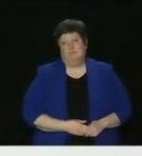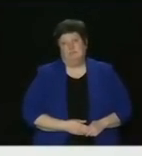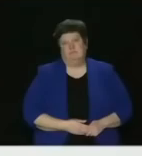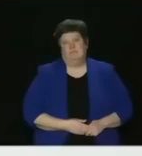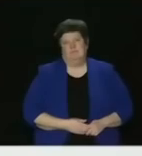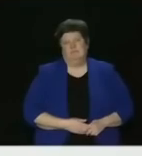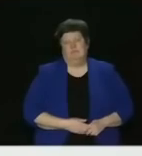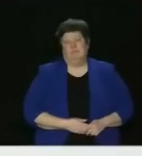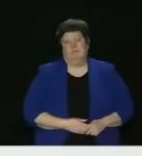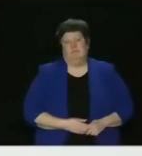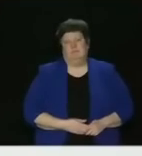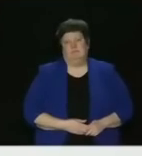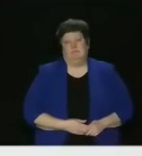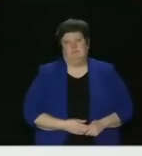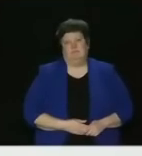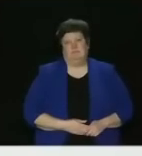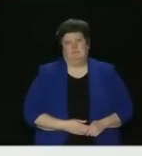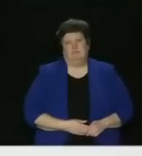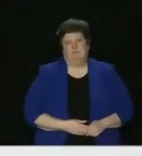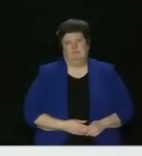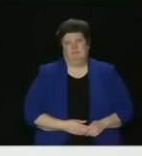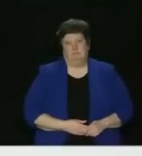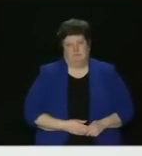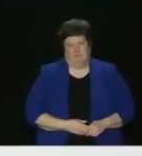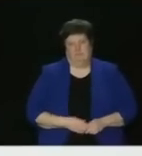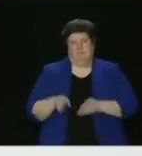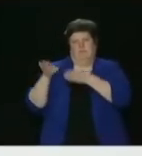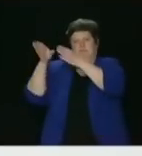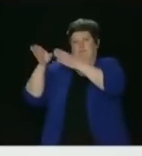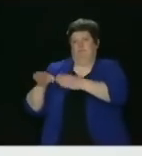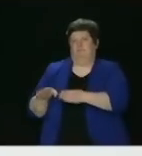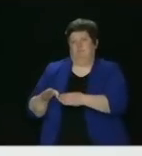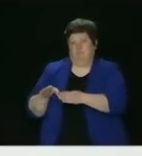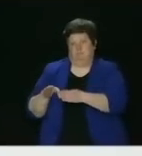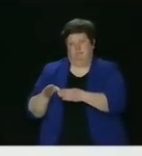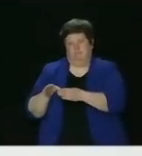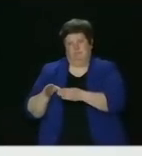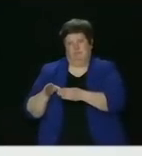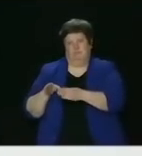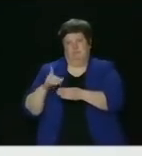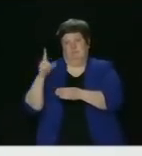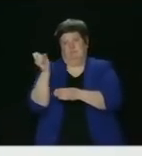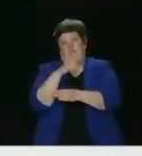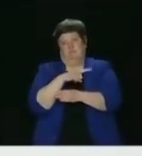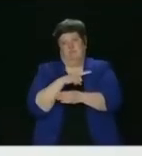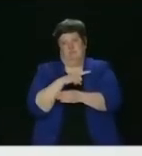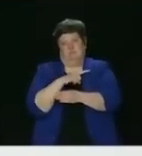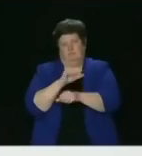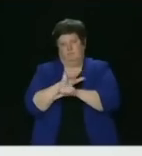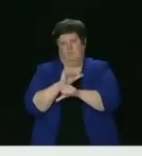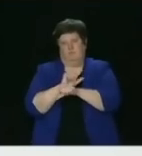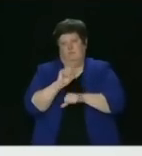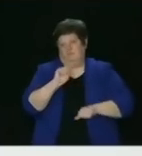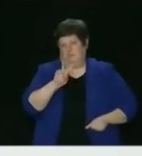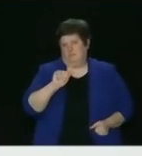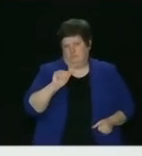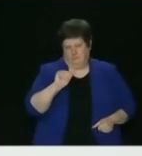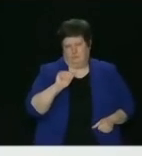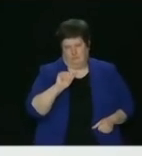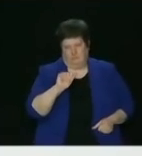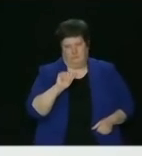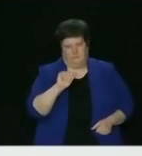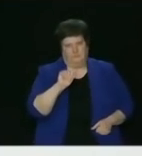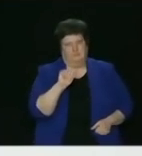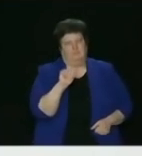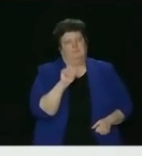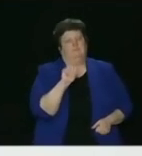pour poser une question. The first question will be from, la première question va être de Raymond Filion, TVA. Please go ahead. The first